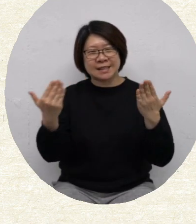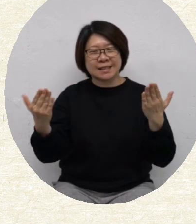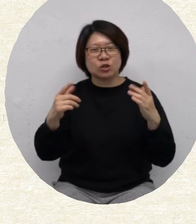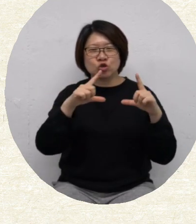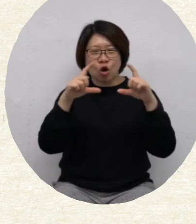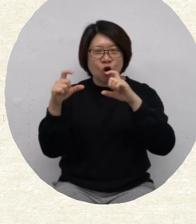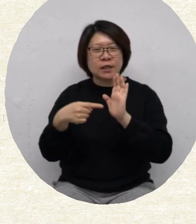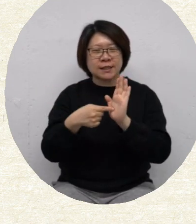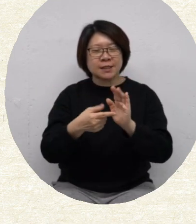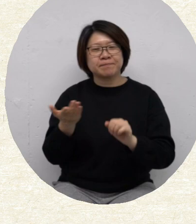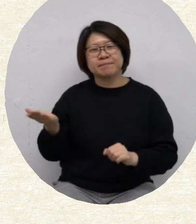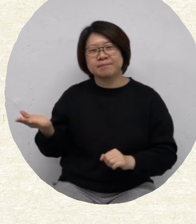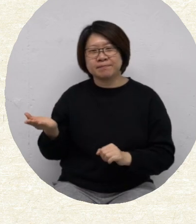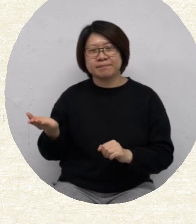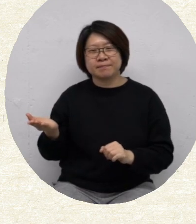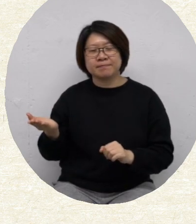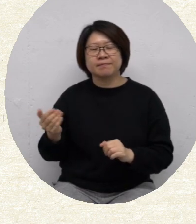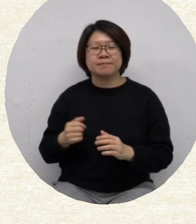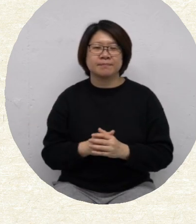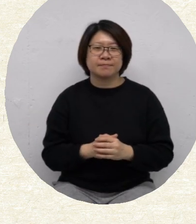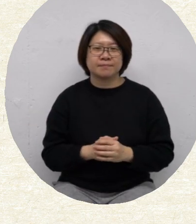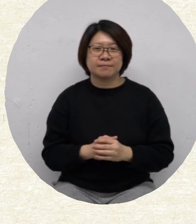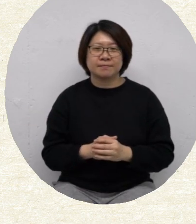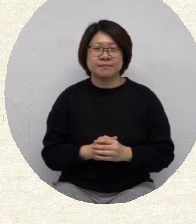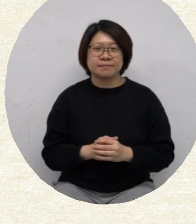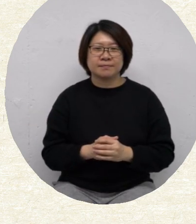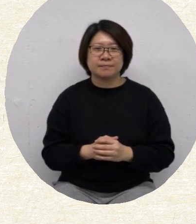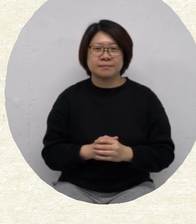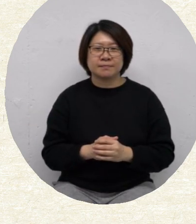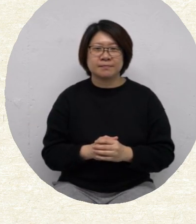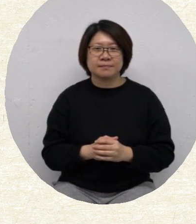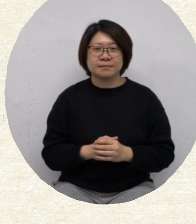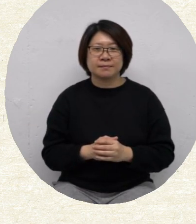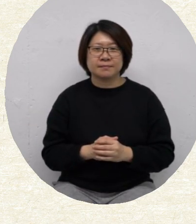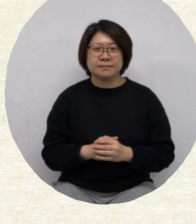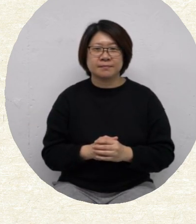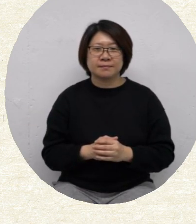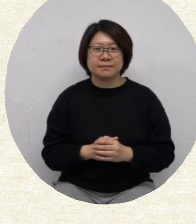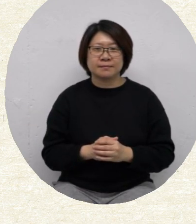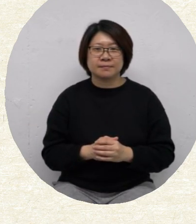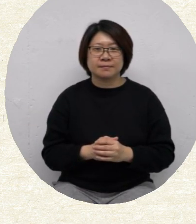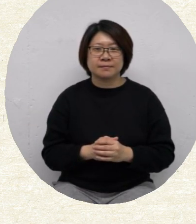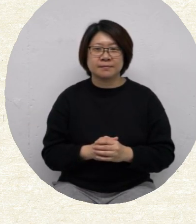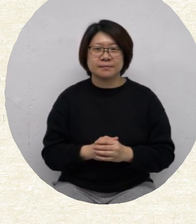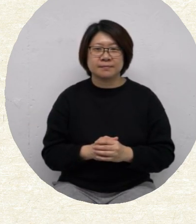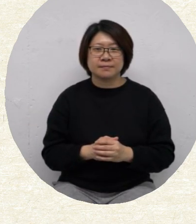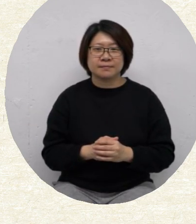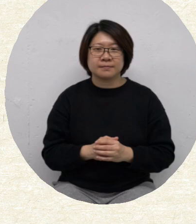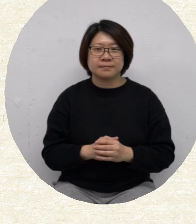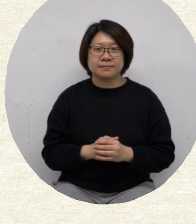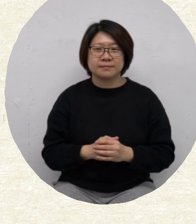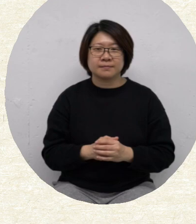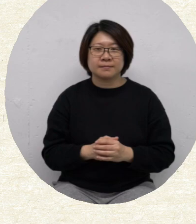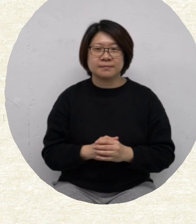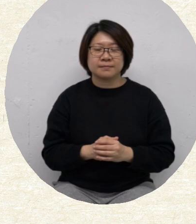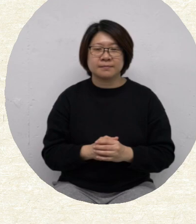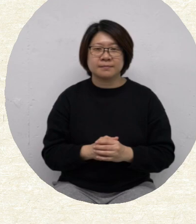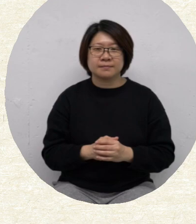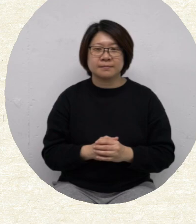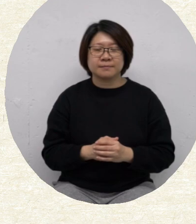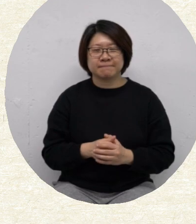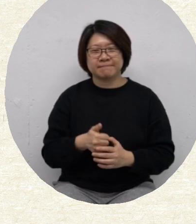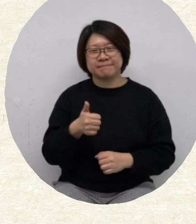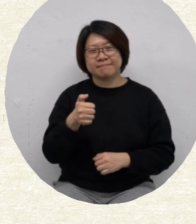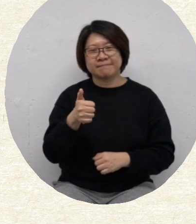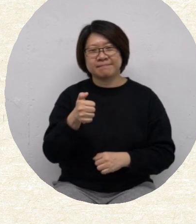Some of these works are currently included in the exhibition at the Nelson Atkins Museum in Kansas City. The exhibition